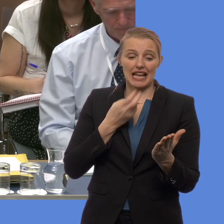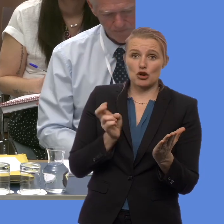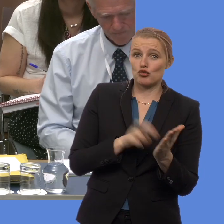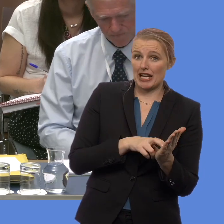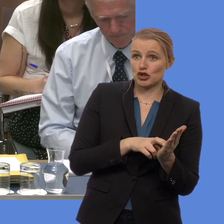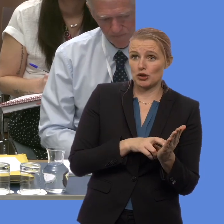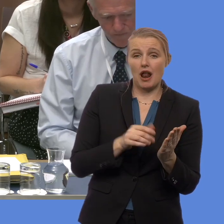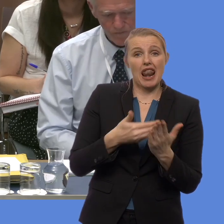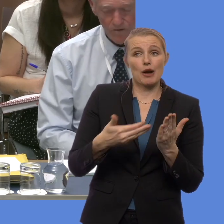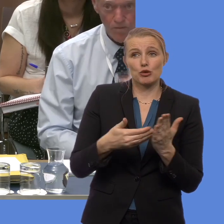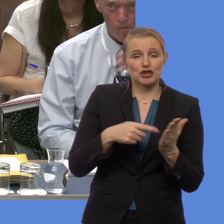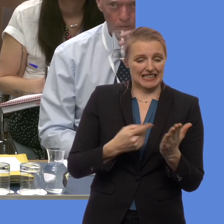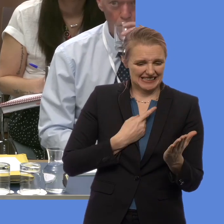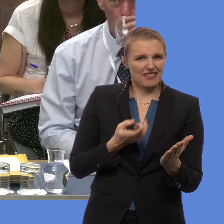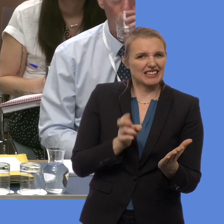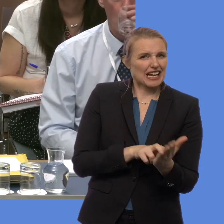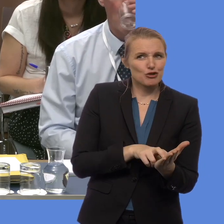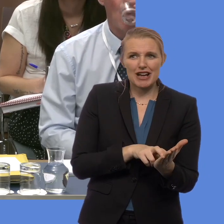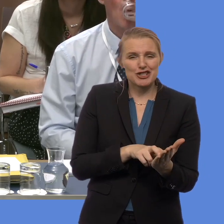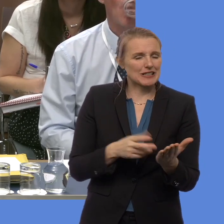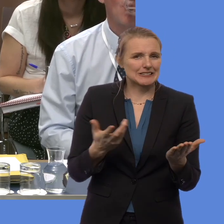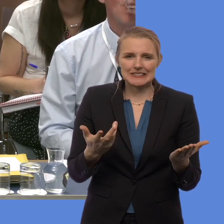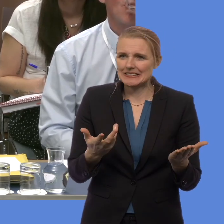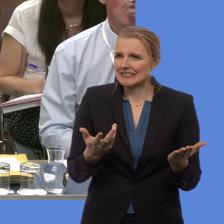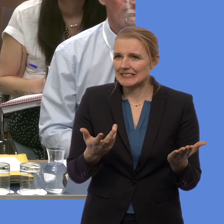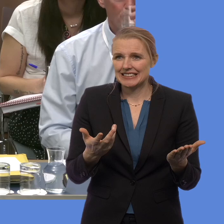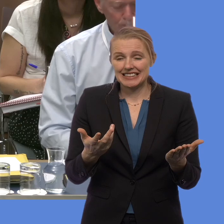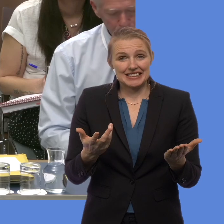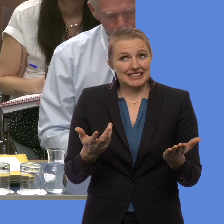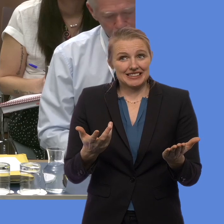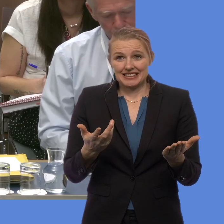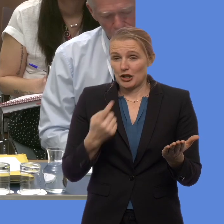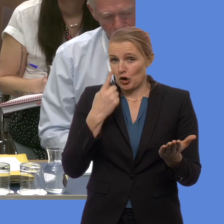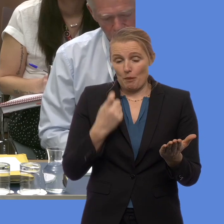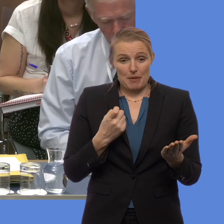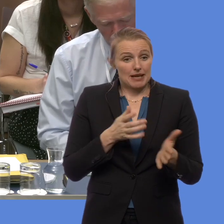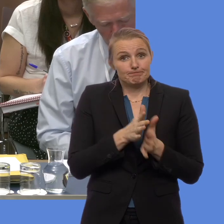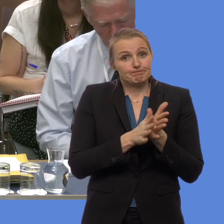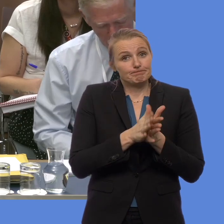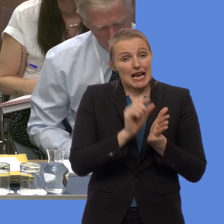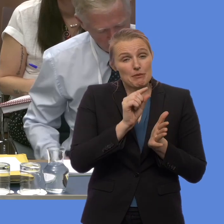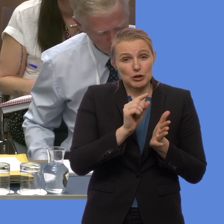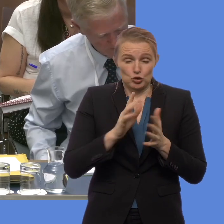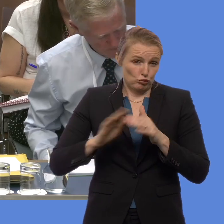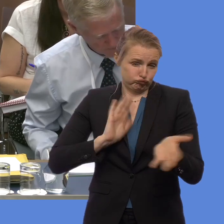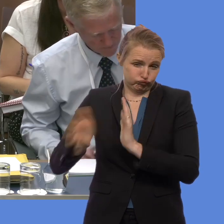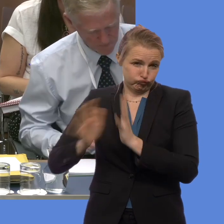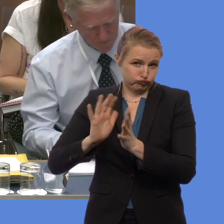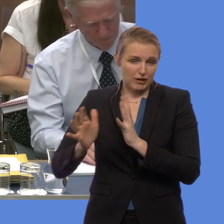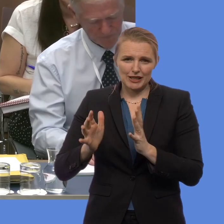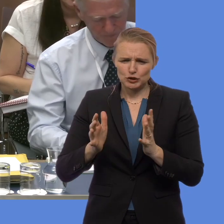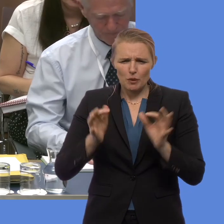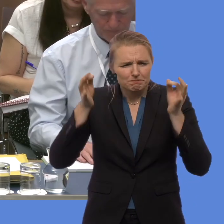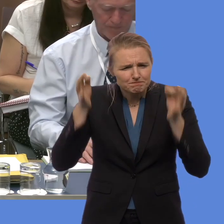languages. It is a self-declaration from the tiniest usage to being level 6. So we have struggled to get